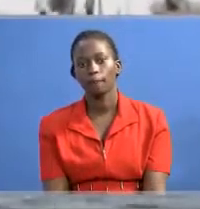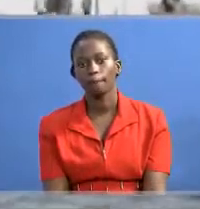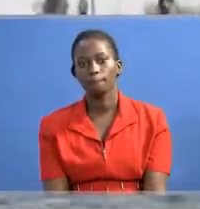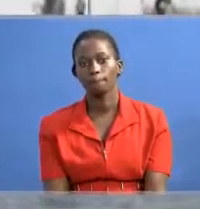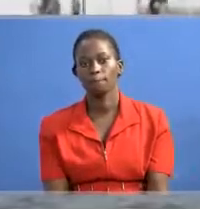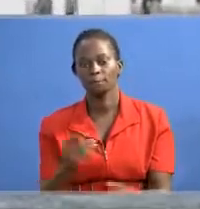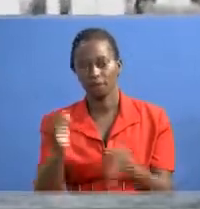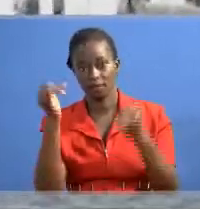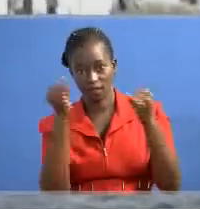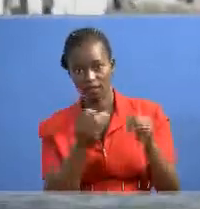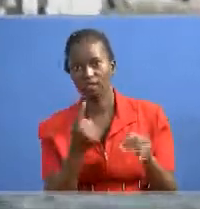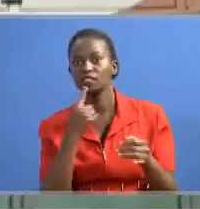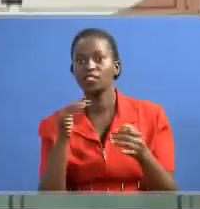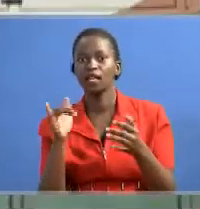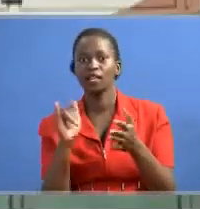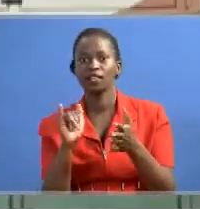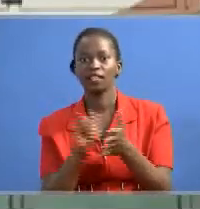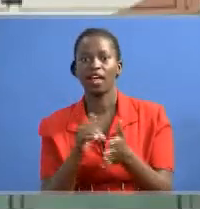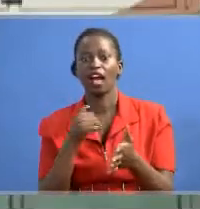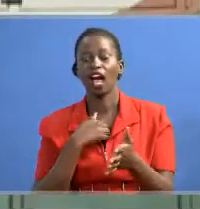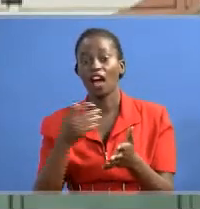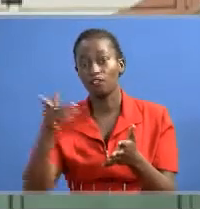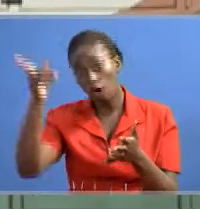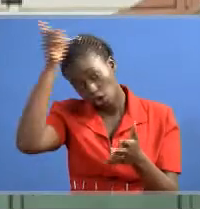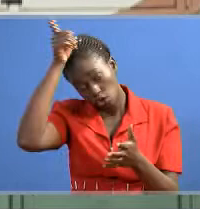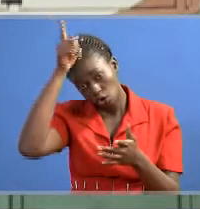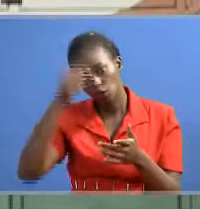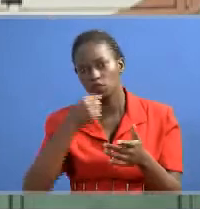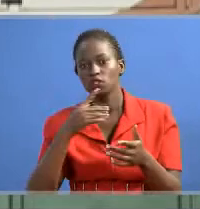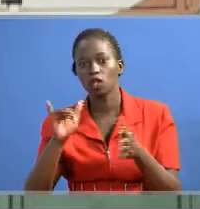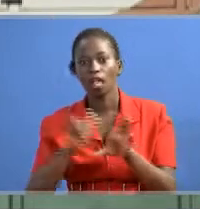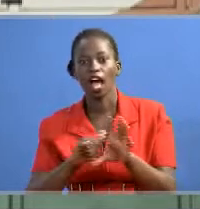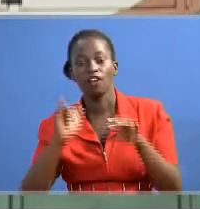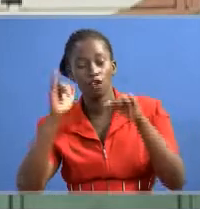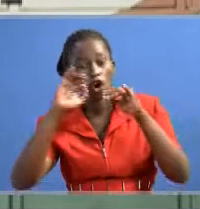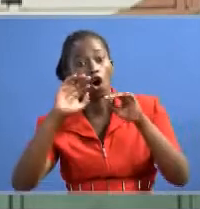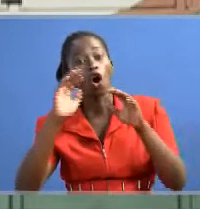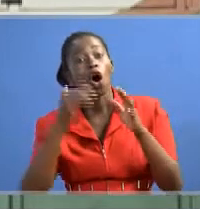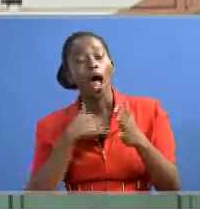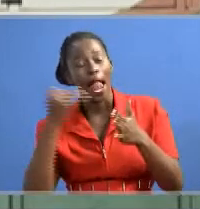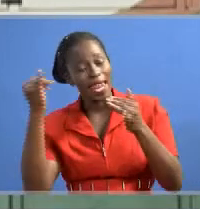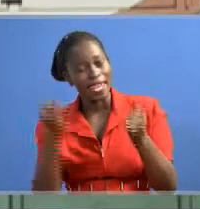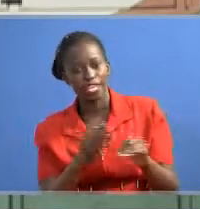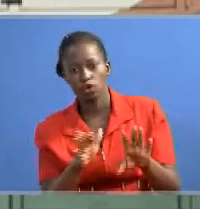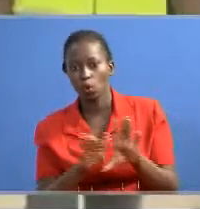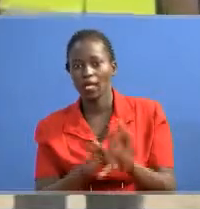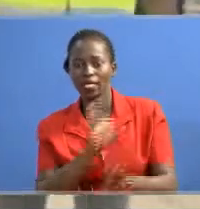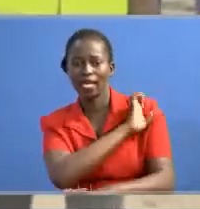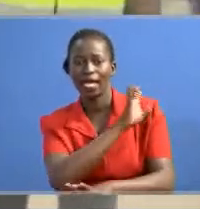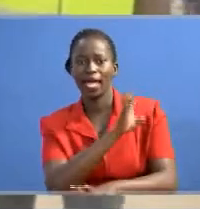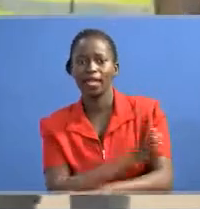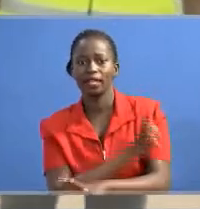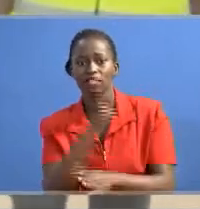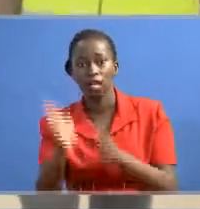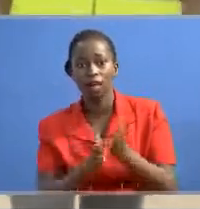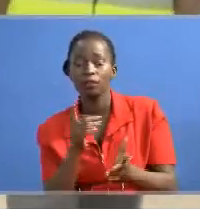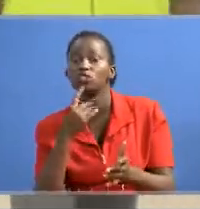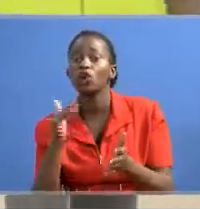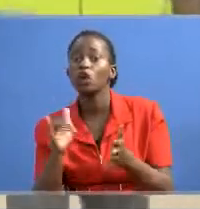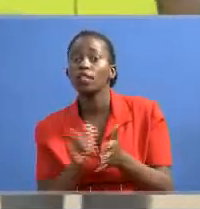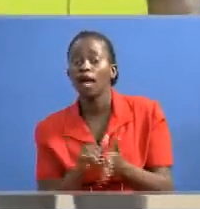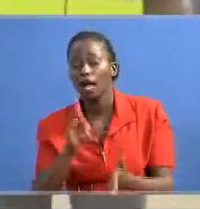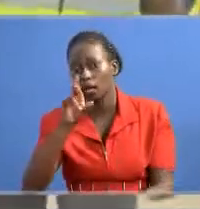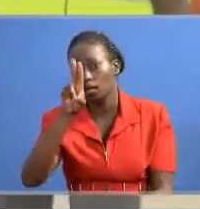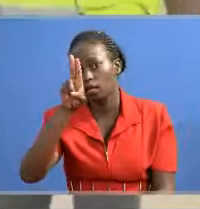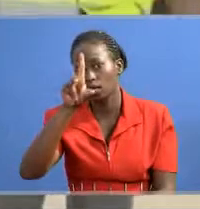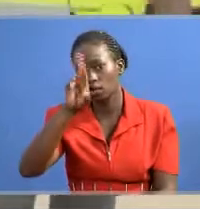The newly constituted Rural Electrification and Renewable Energy Corporation, formerly known as Rural